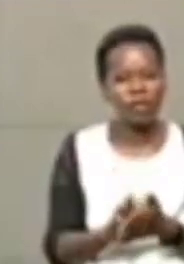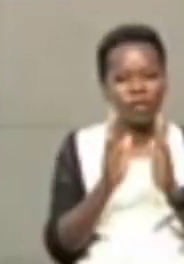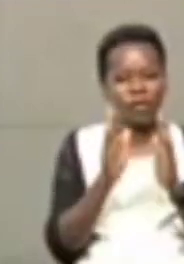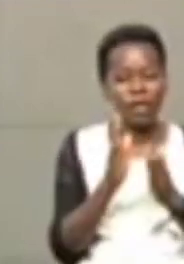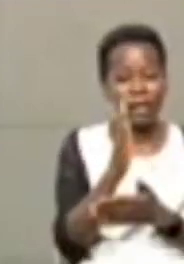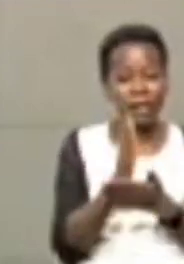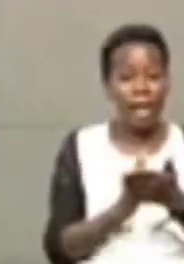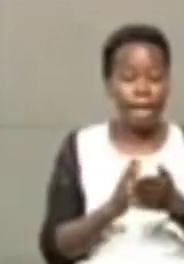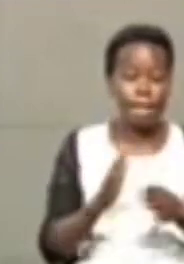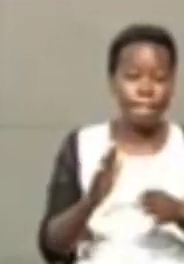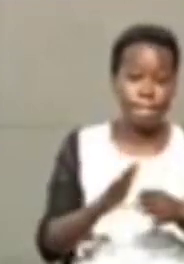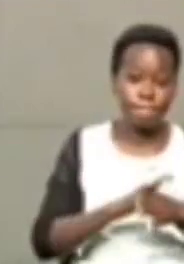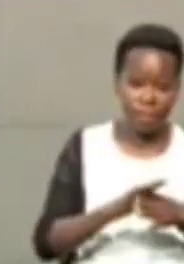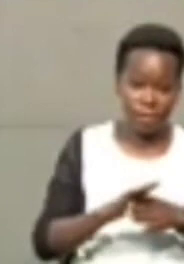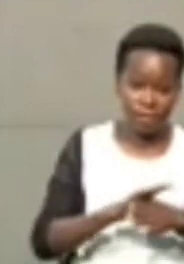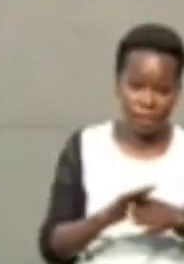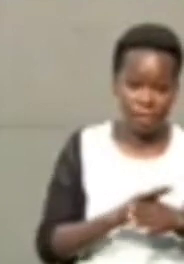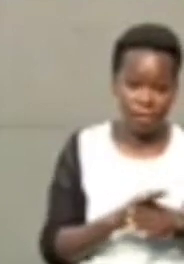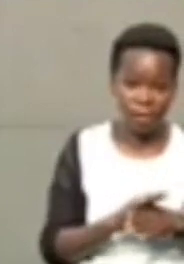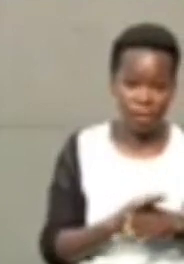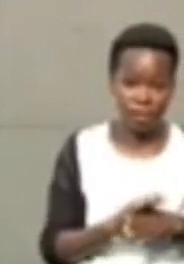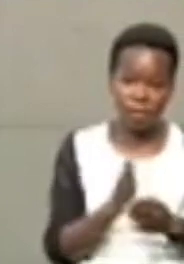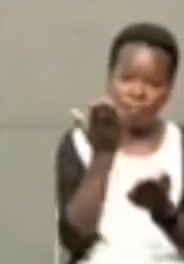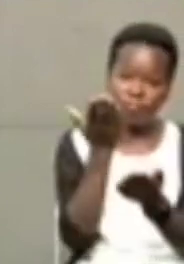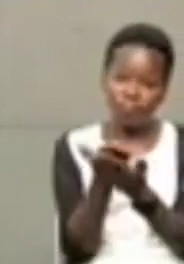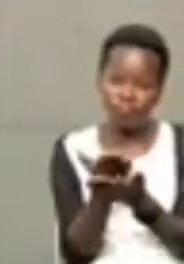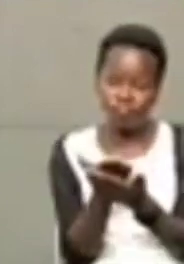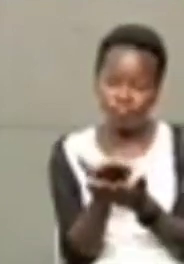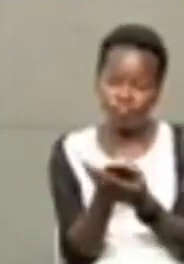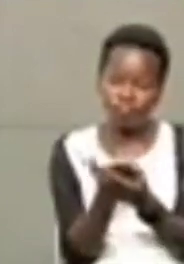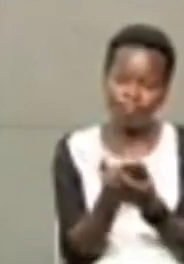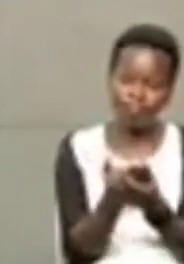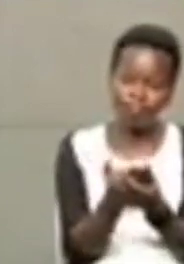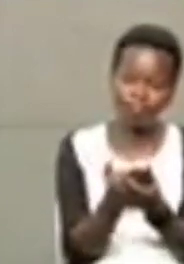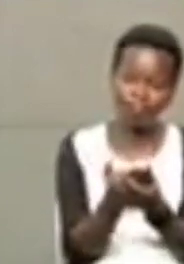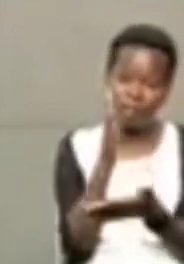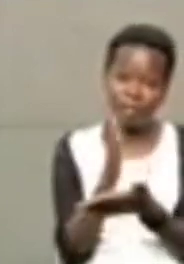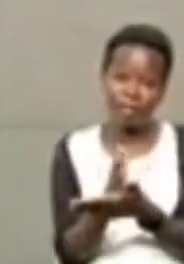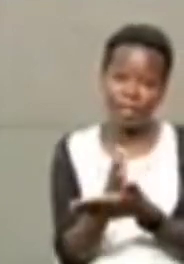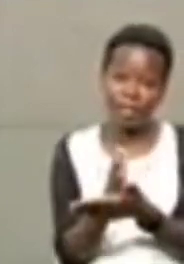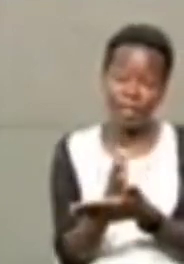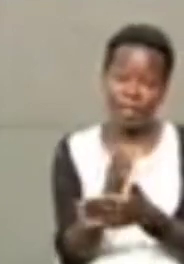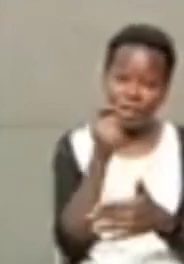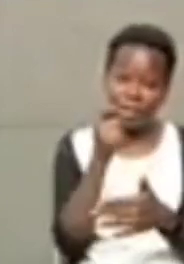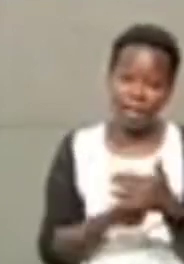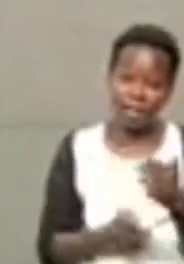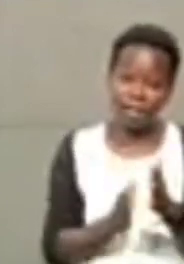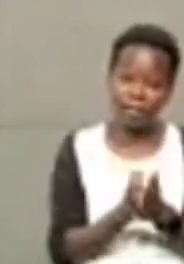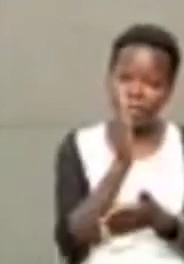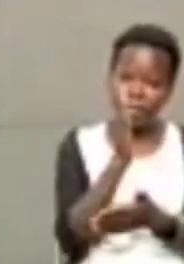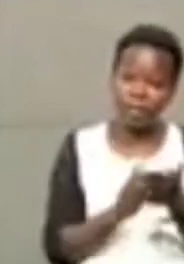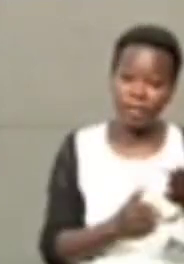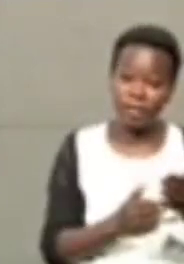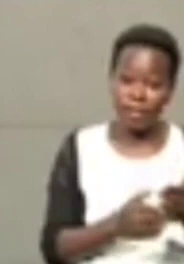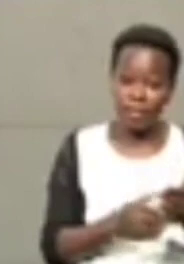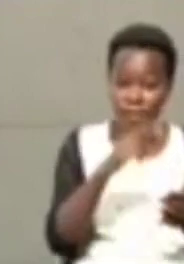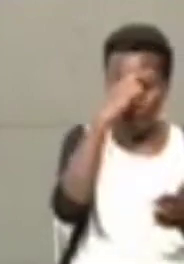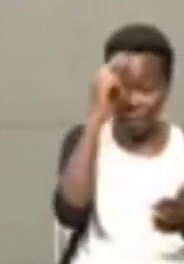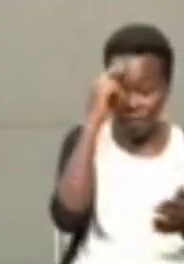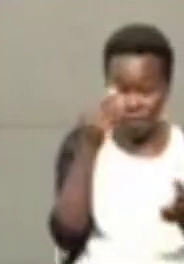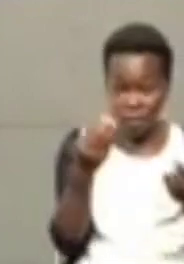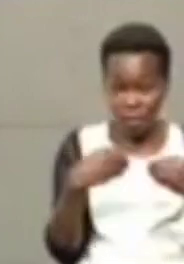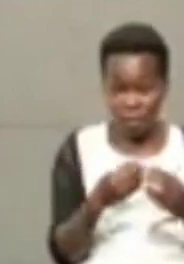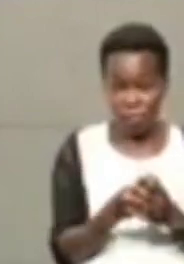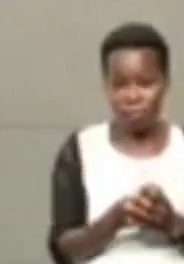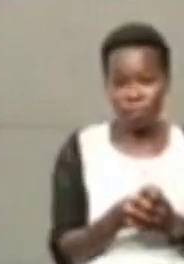particular businesses which they are seeking to waive taxes. And some of the reasons being given are